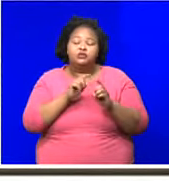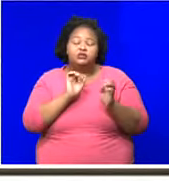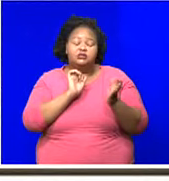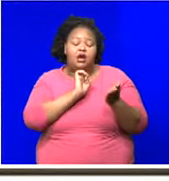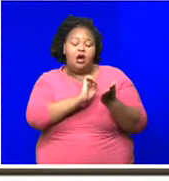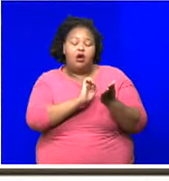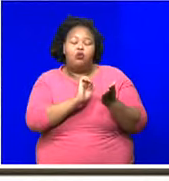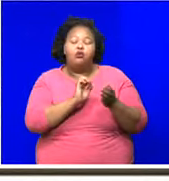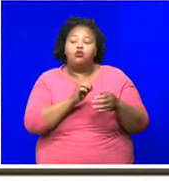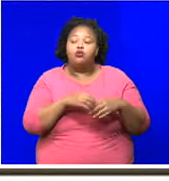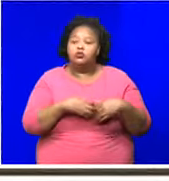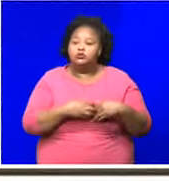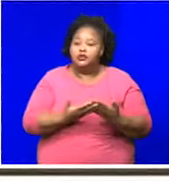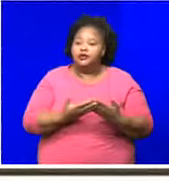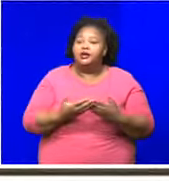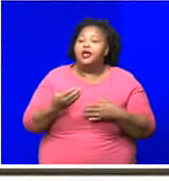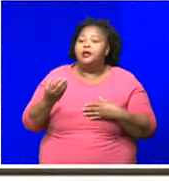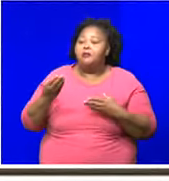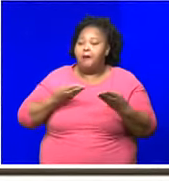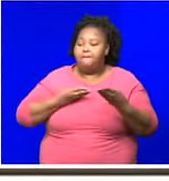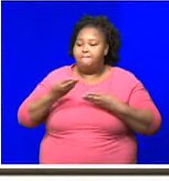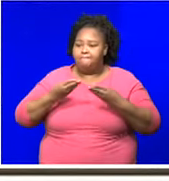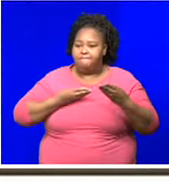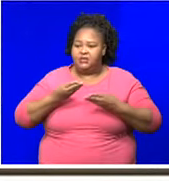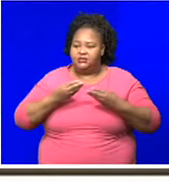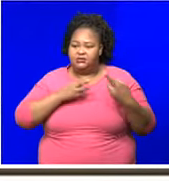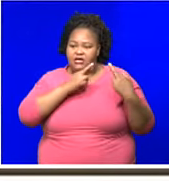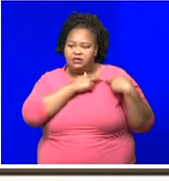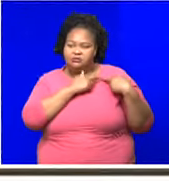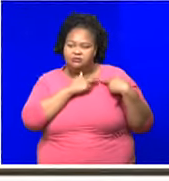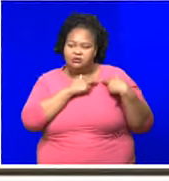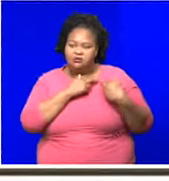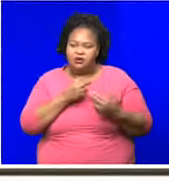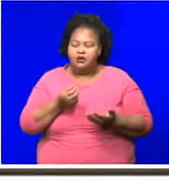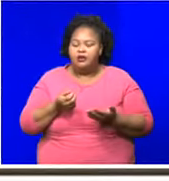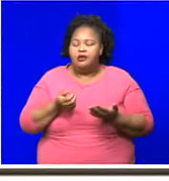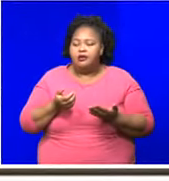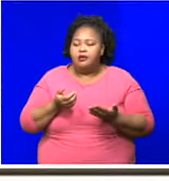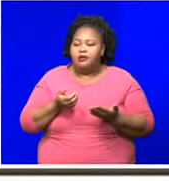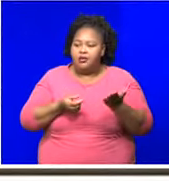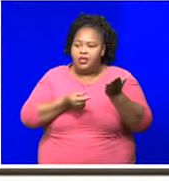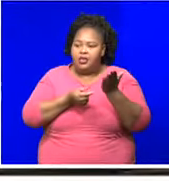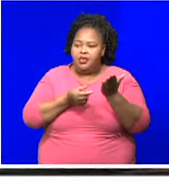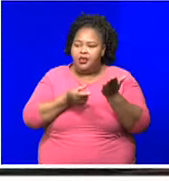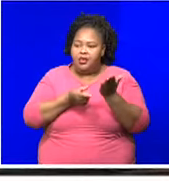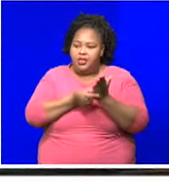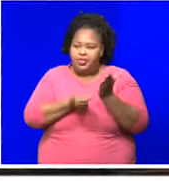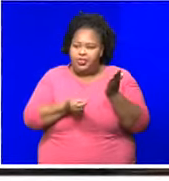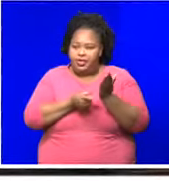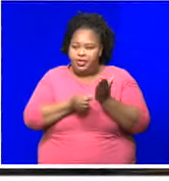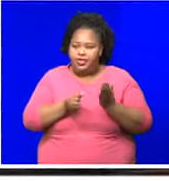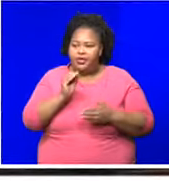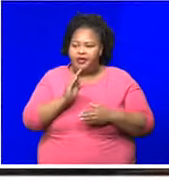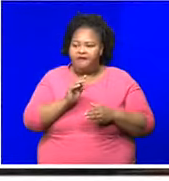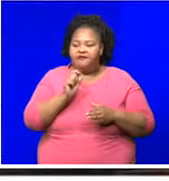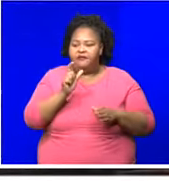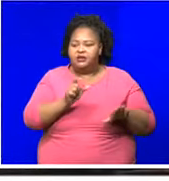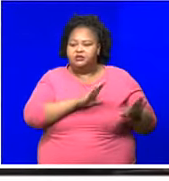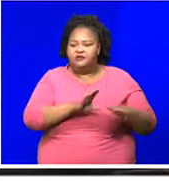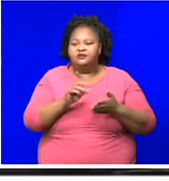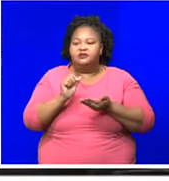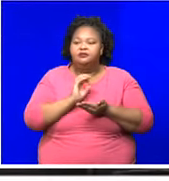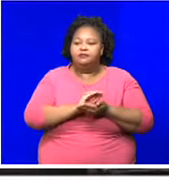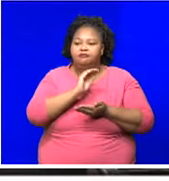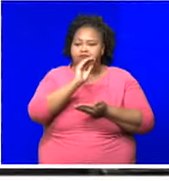the reinsurance industry in the country, and thirdly, make it mandatory for any person wishing to take reinsurance cover to take